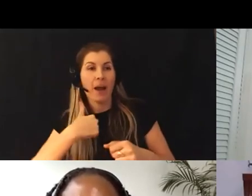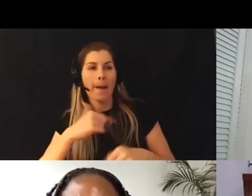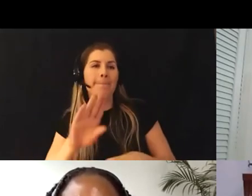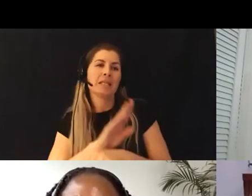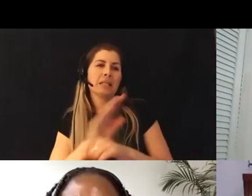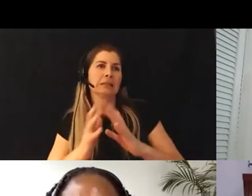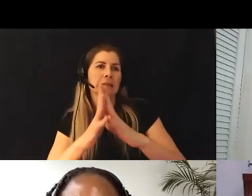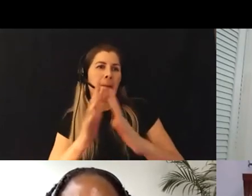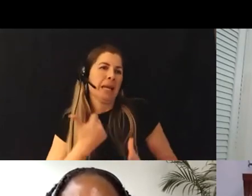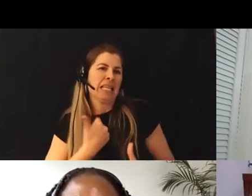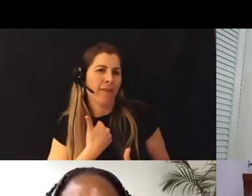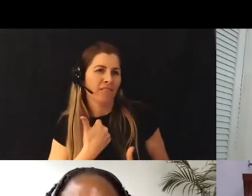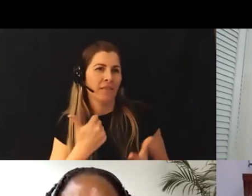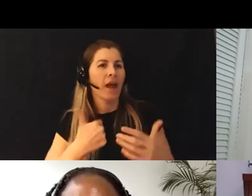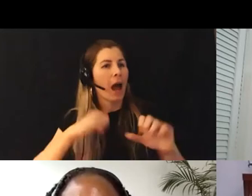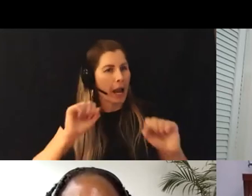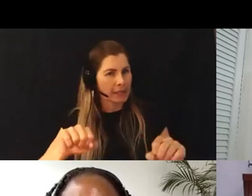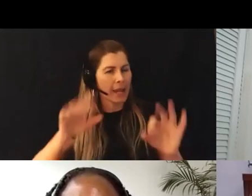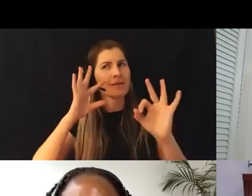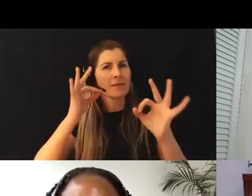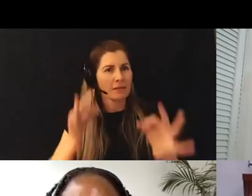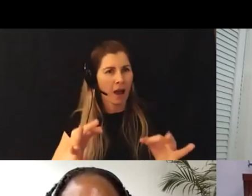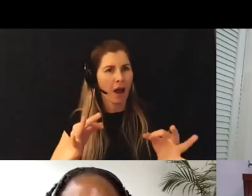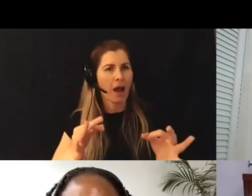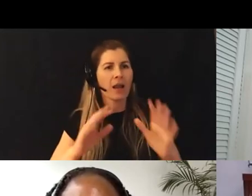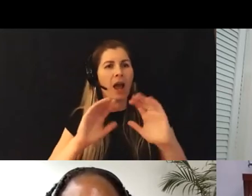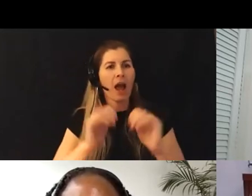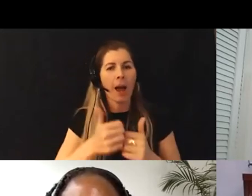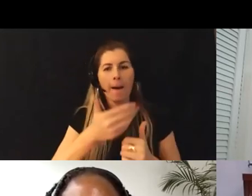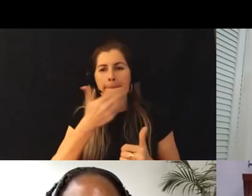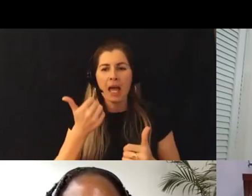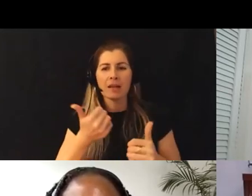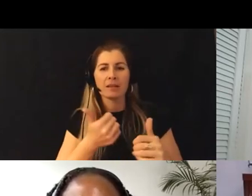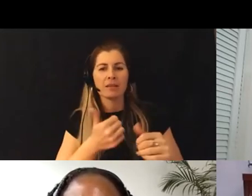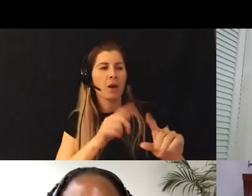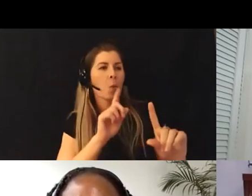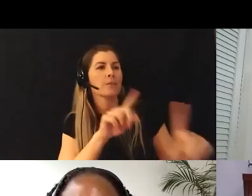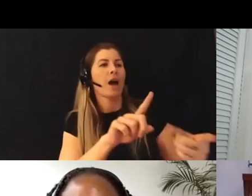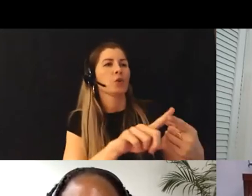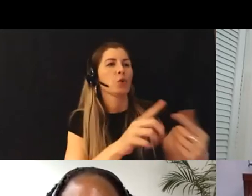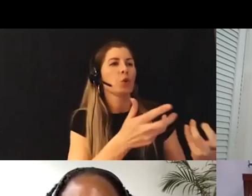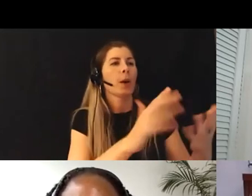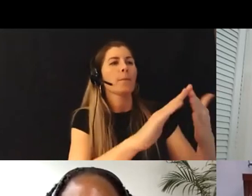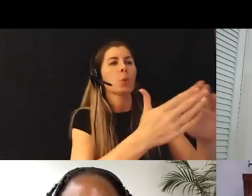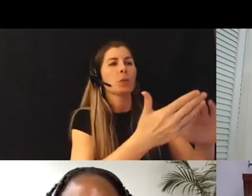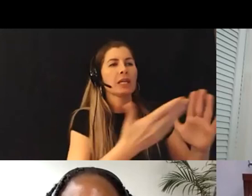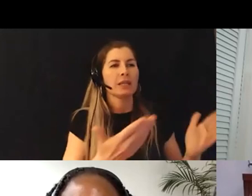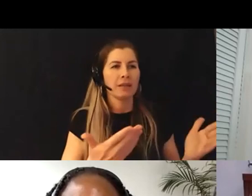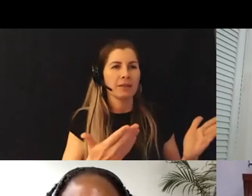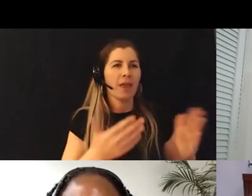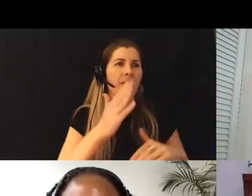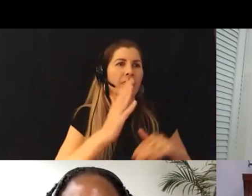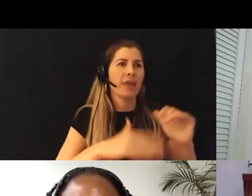Cities, we get to decide how best to be responsive to our communities, without having to negotiate a whole lot